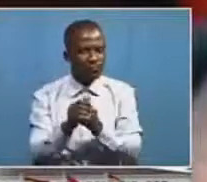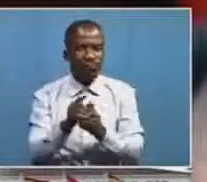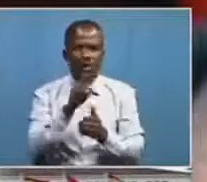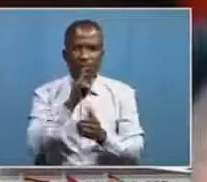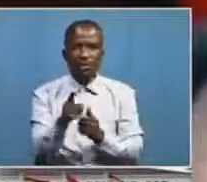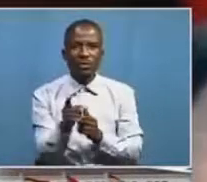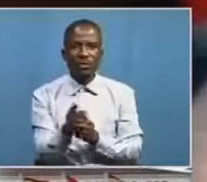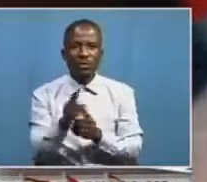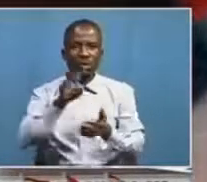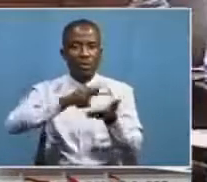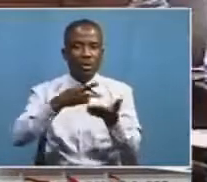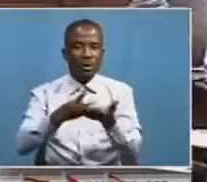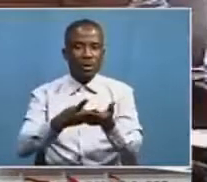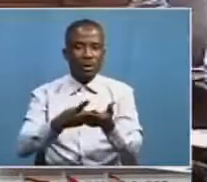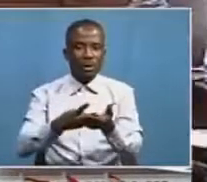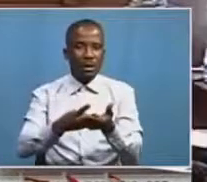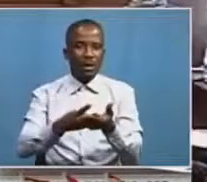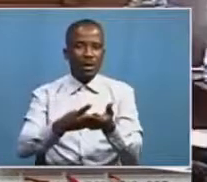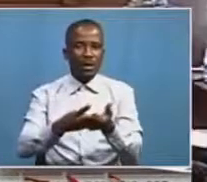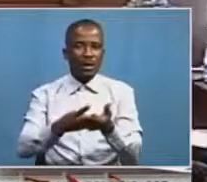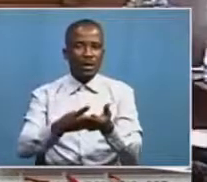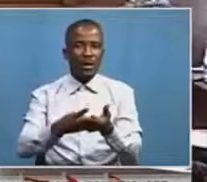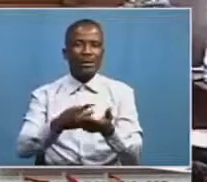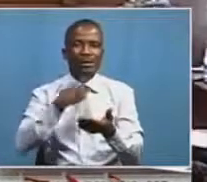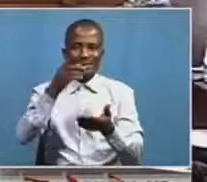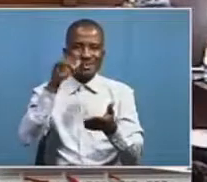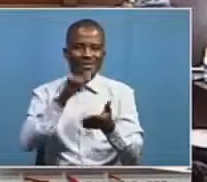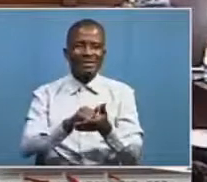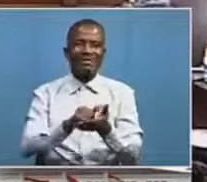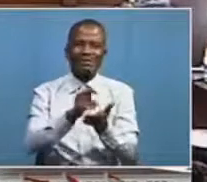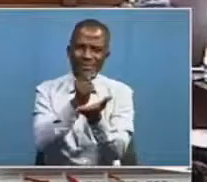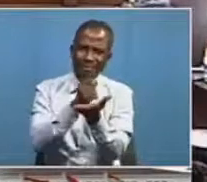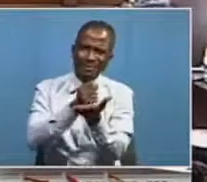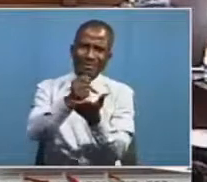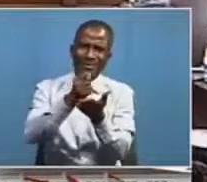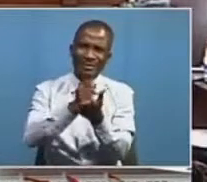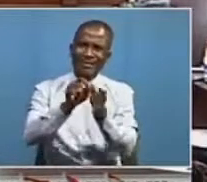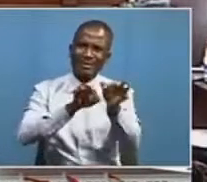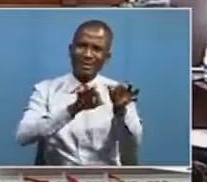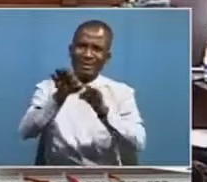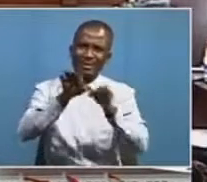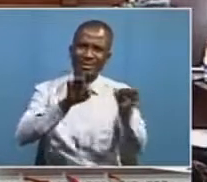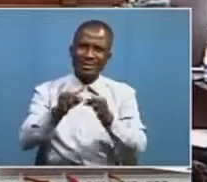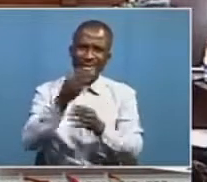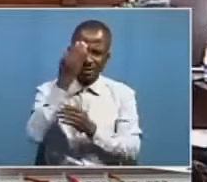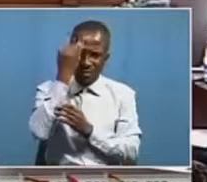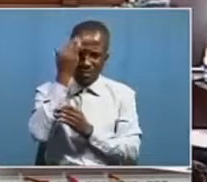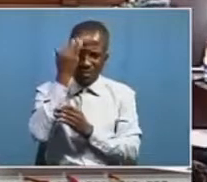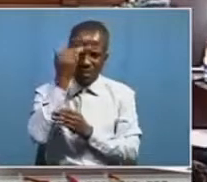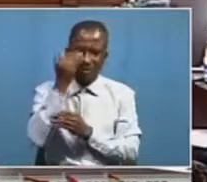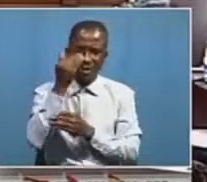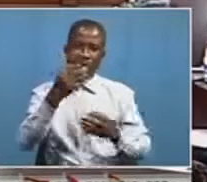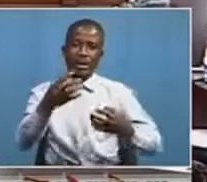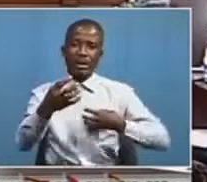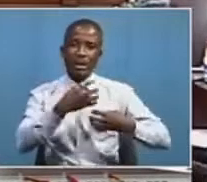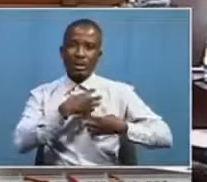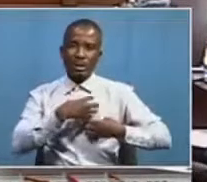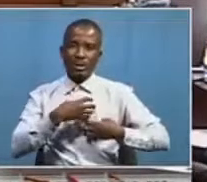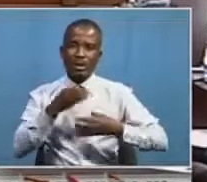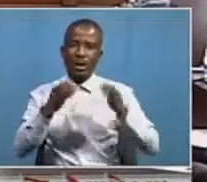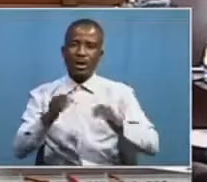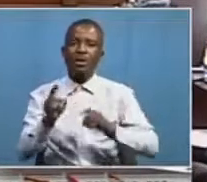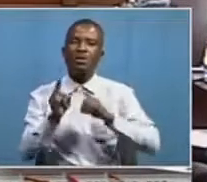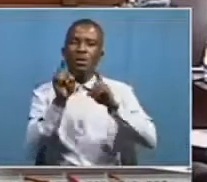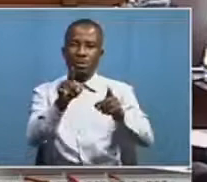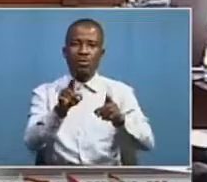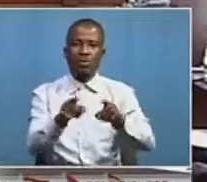star witness of the petitioner. His testimony vividly explained the reasons why the petitioner is in court. As for the